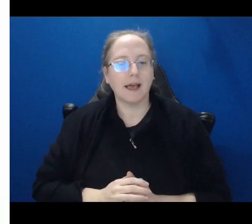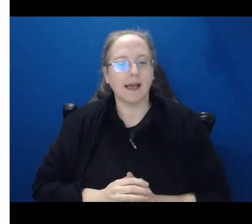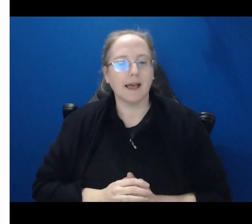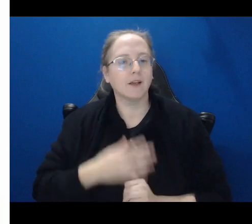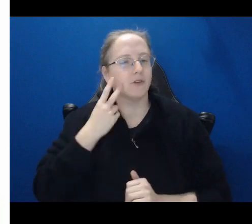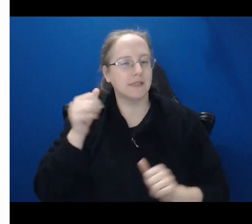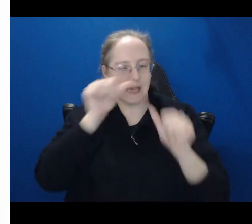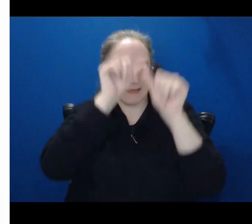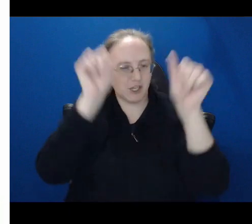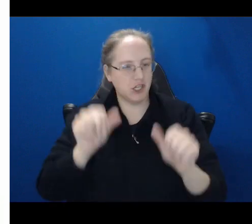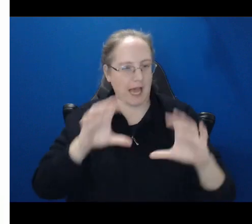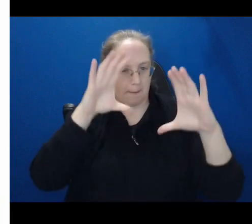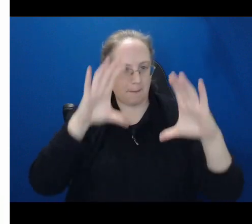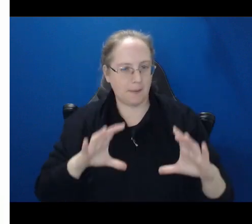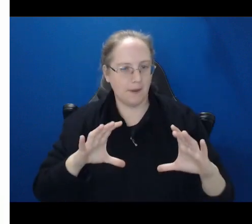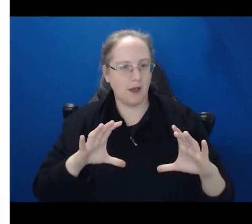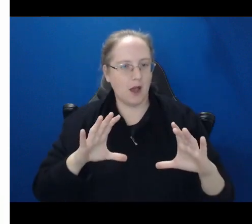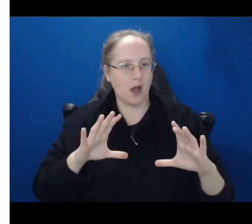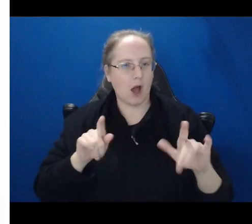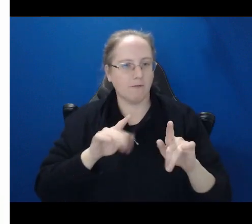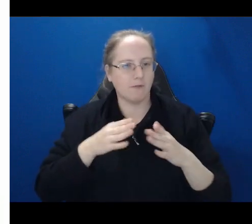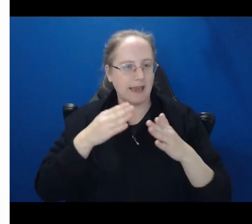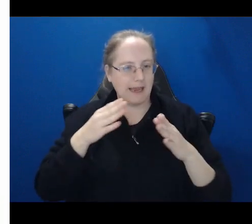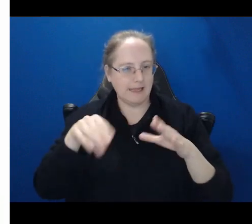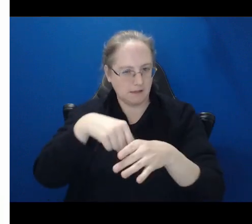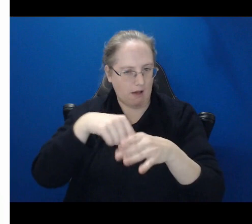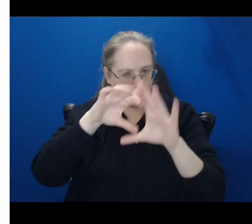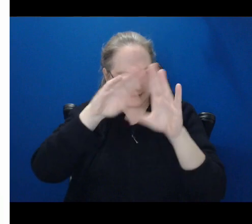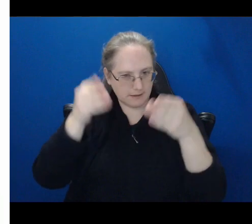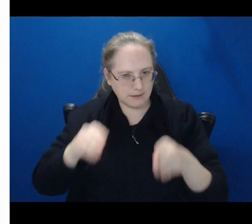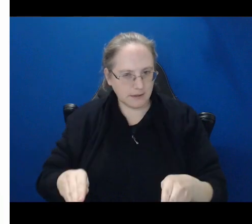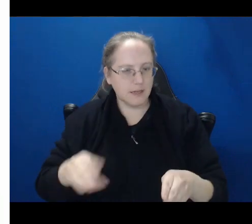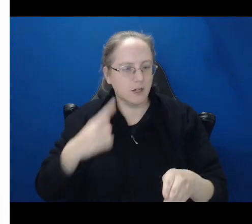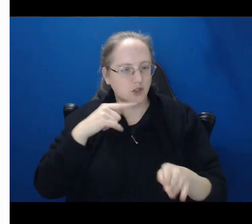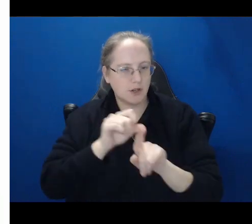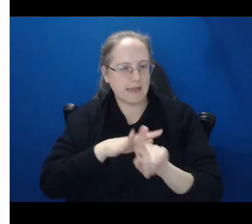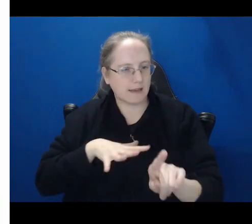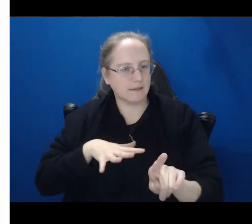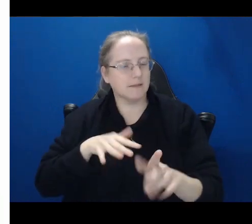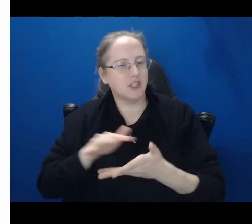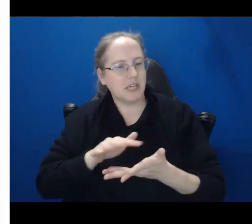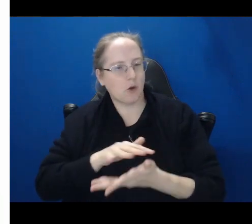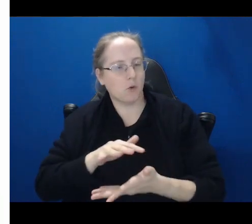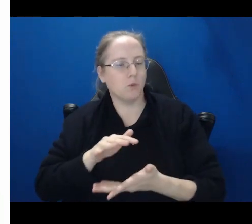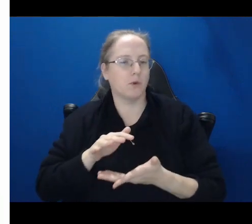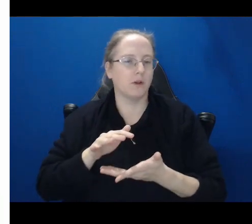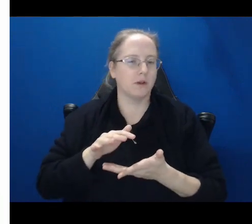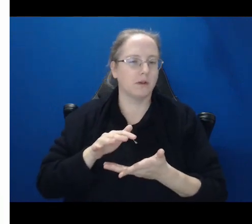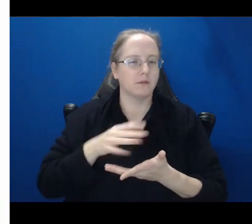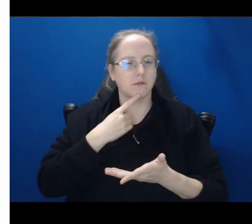almost like the sheet within it, it's also showing that sort of the shadow silhouette style